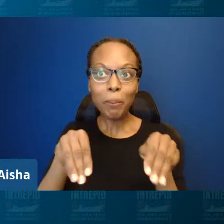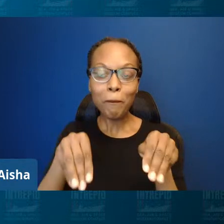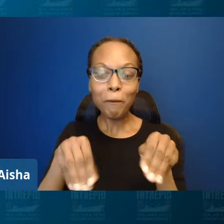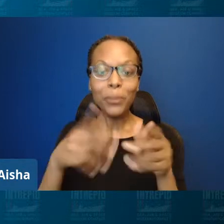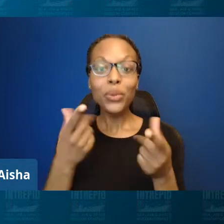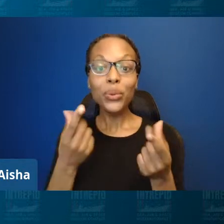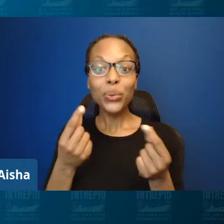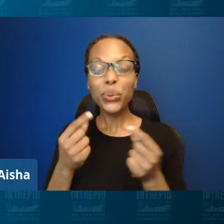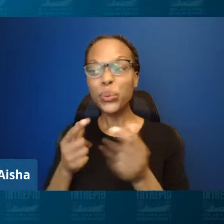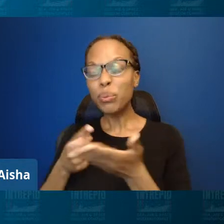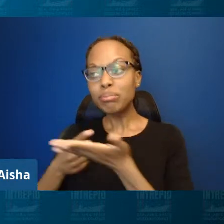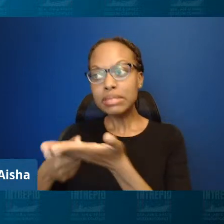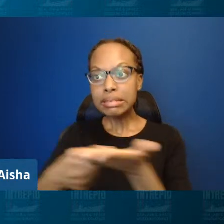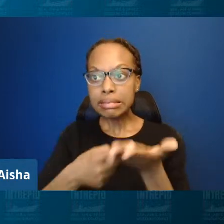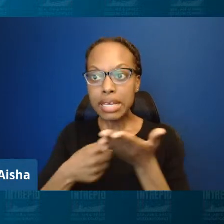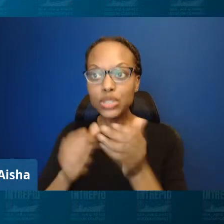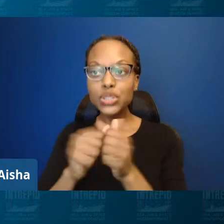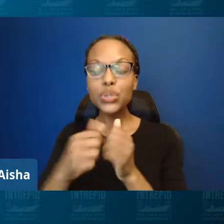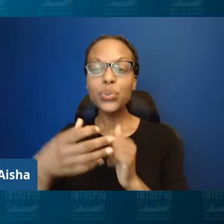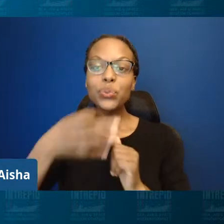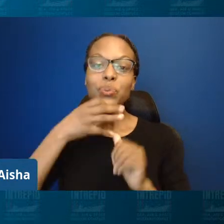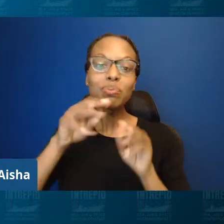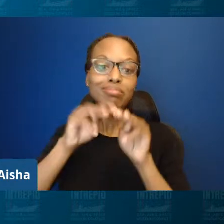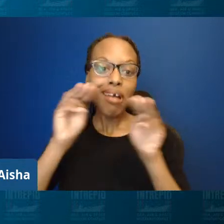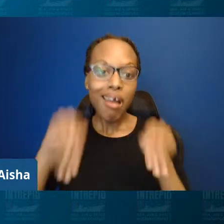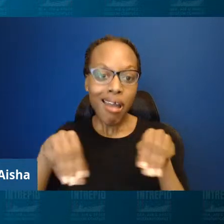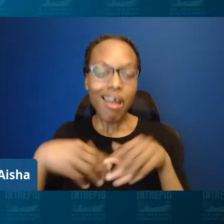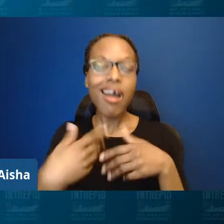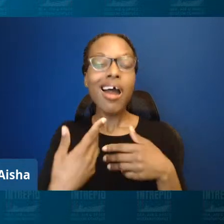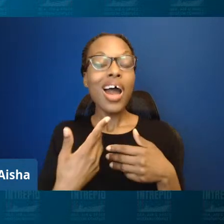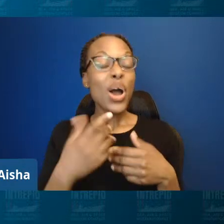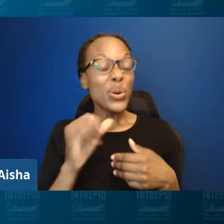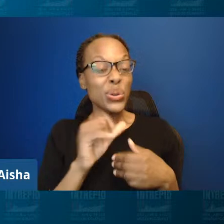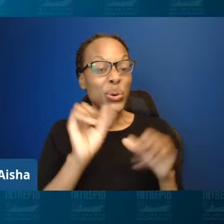and fun conversations with museum experts. All you have to do is go to